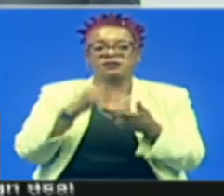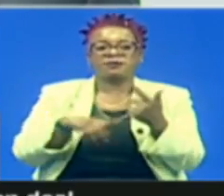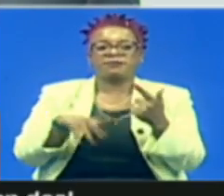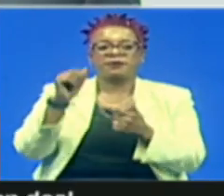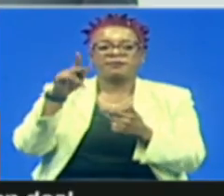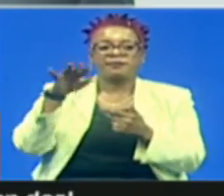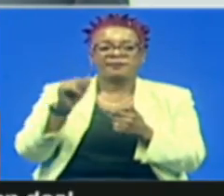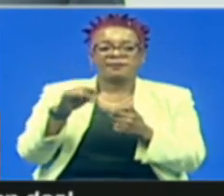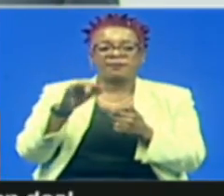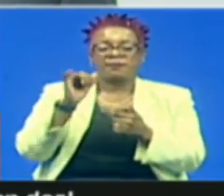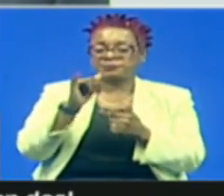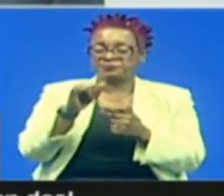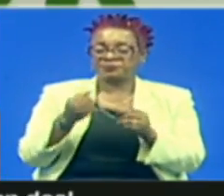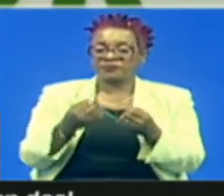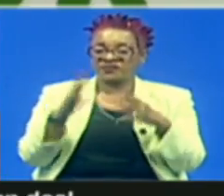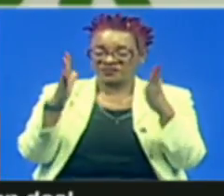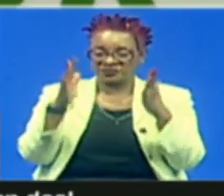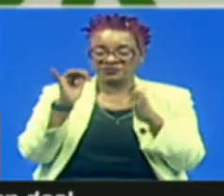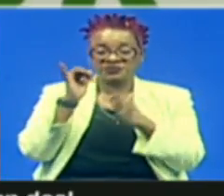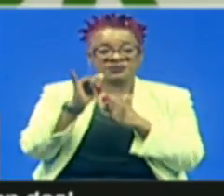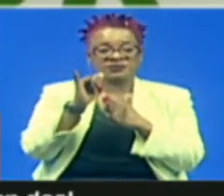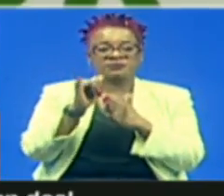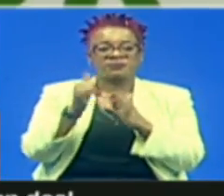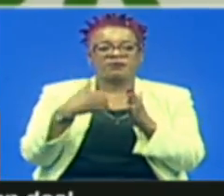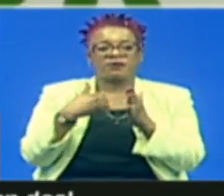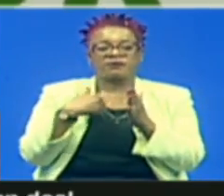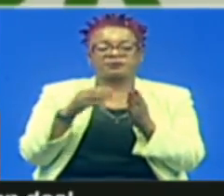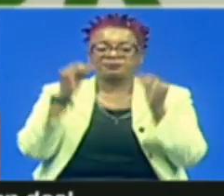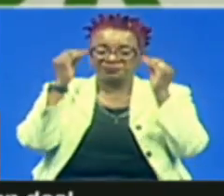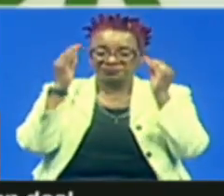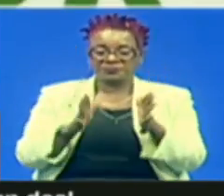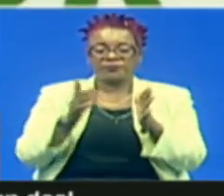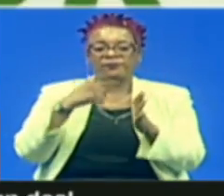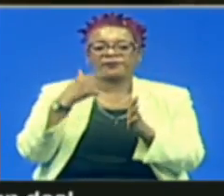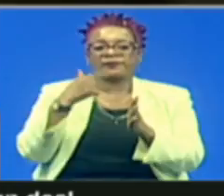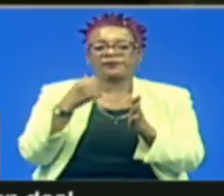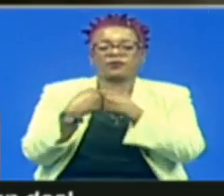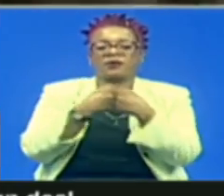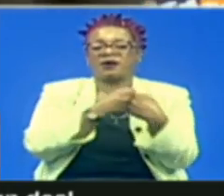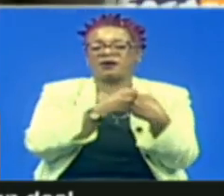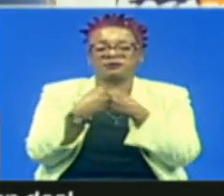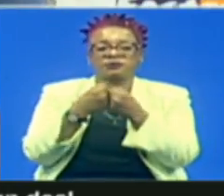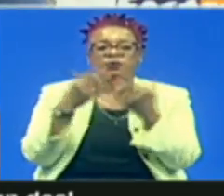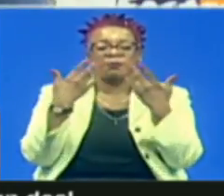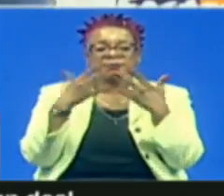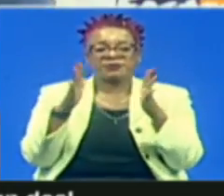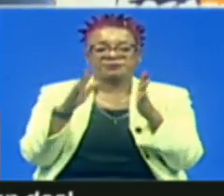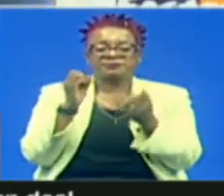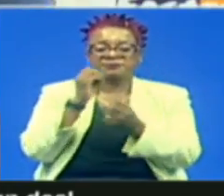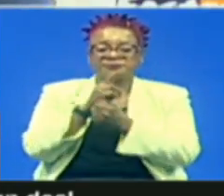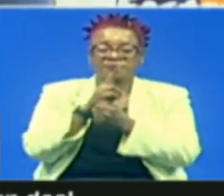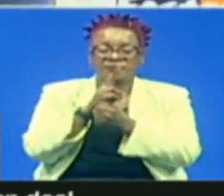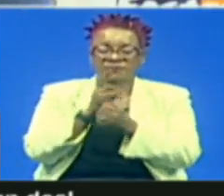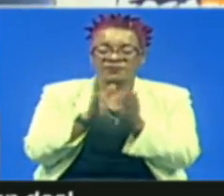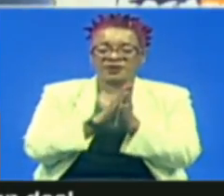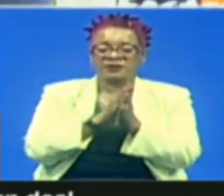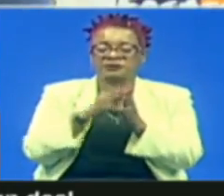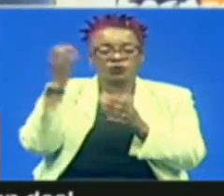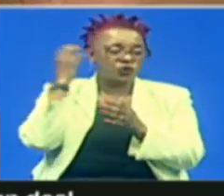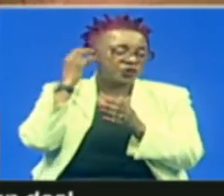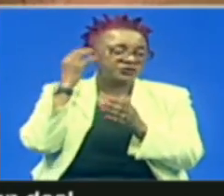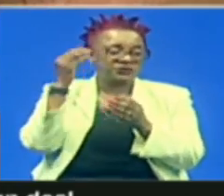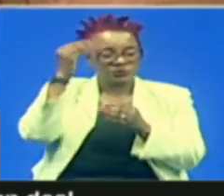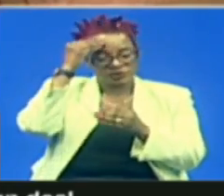Run event. The organization assists exemplary students who are financially challenged to complete their secondary and tertiary education in order